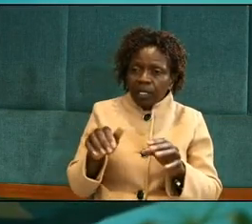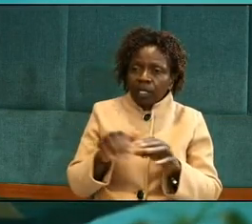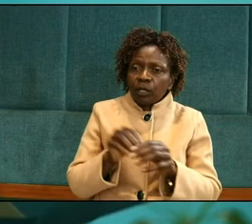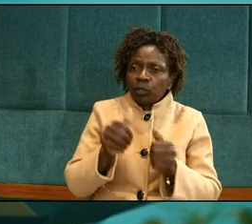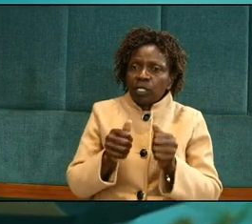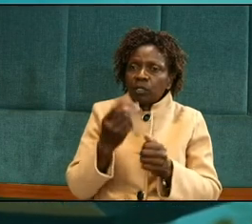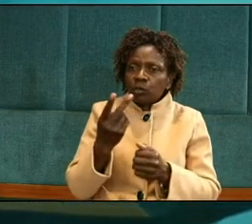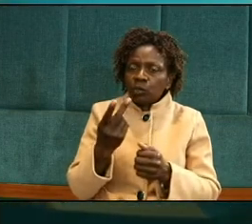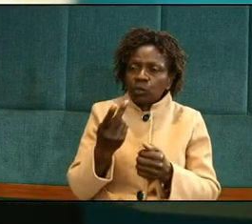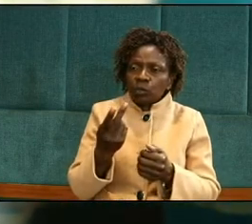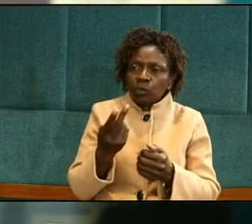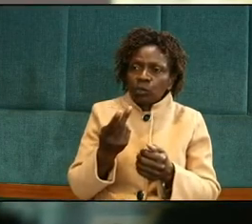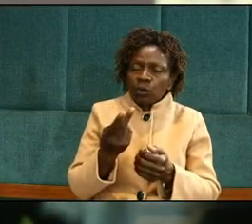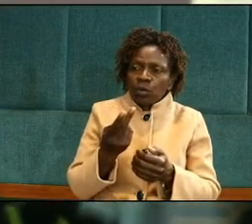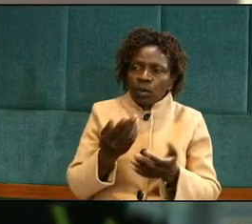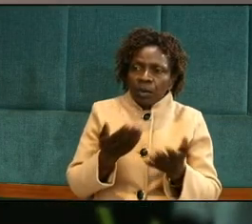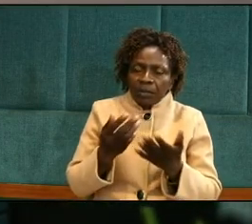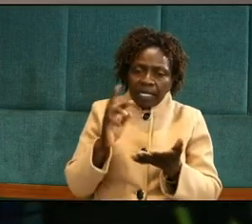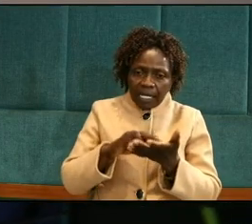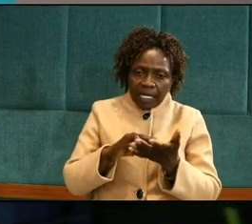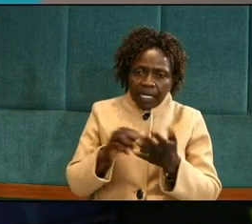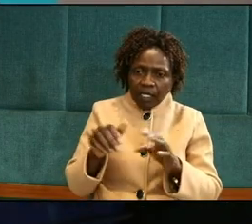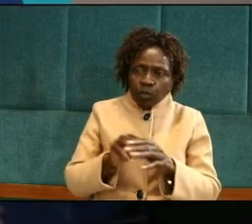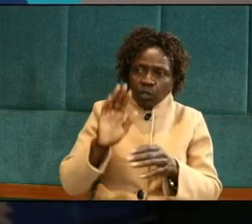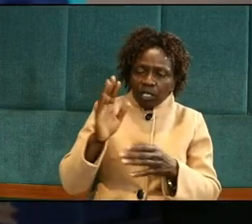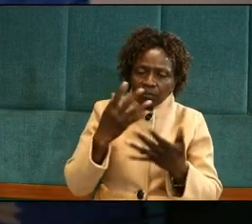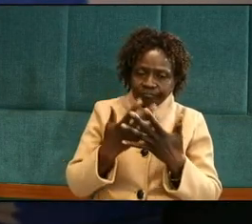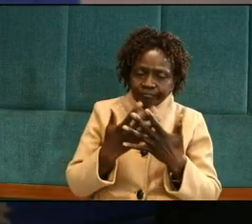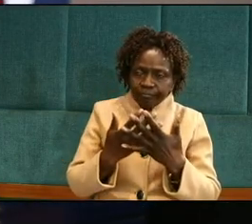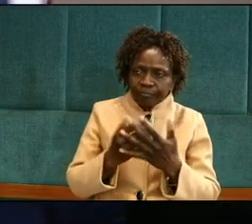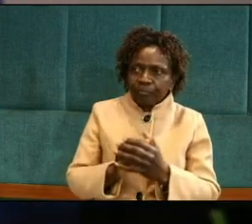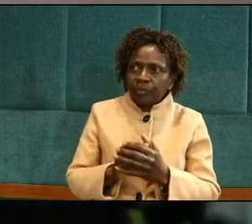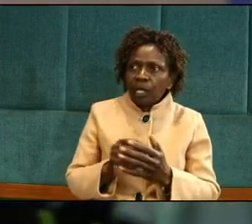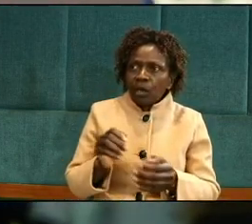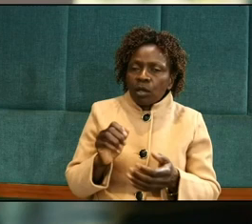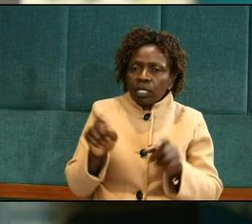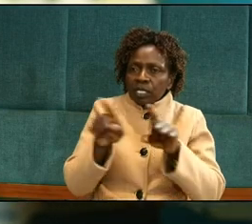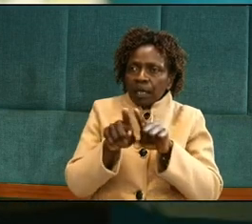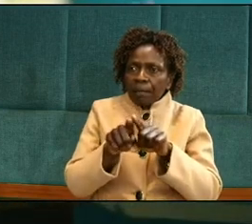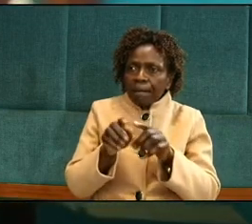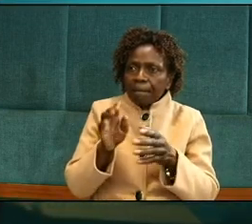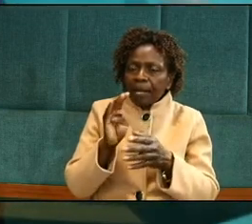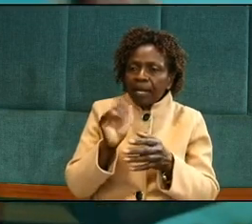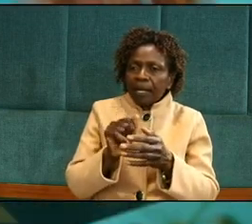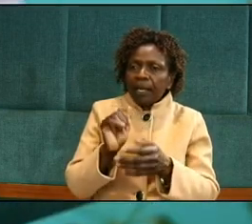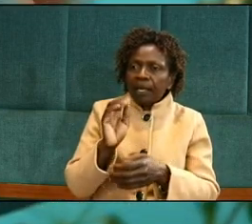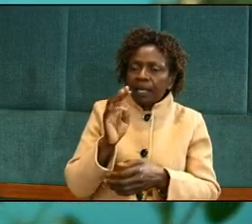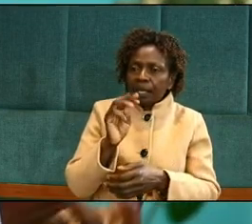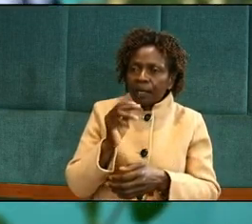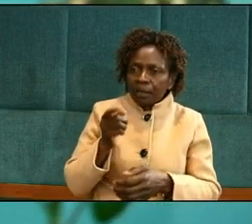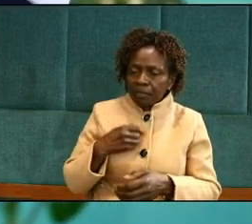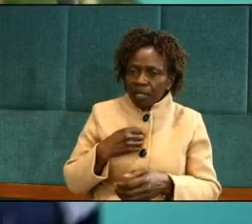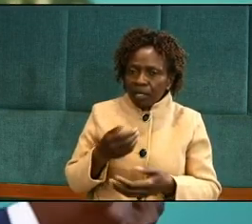an altercation that resulted into my daughter's death. Also, by me bearing